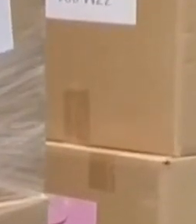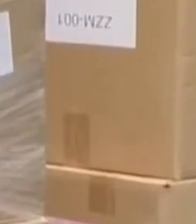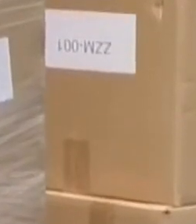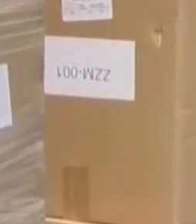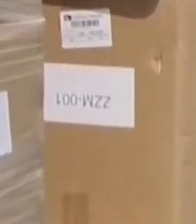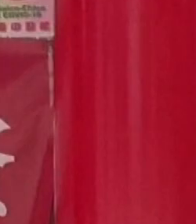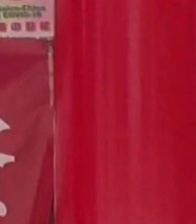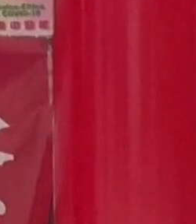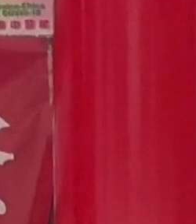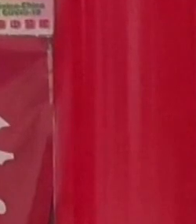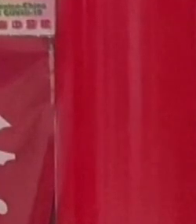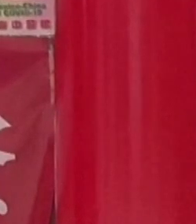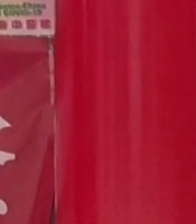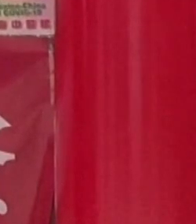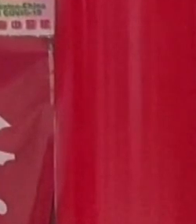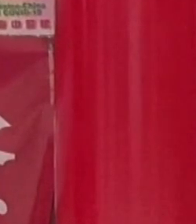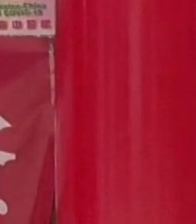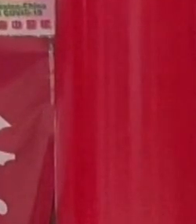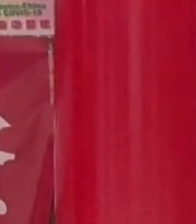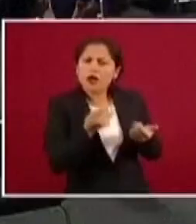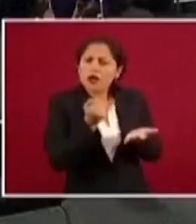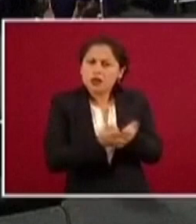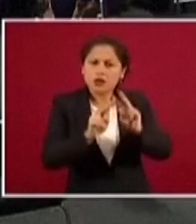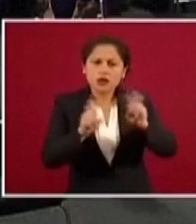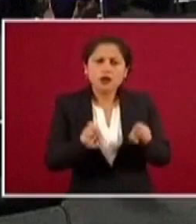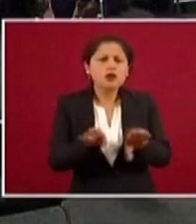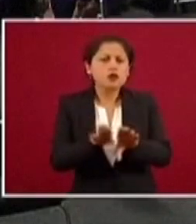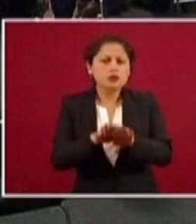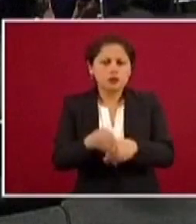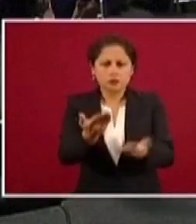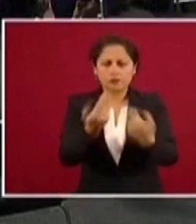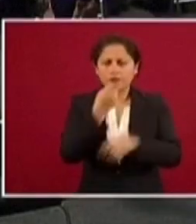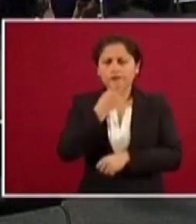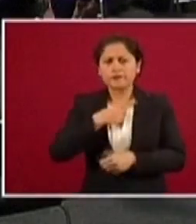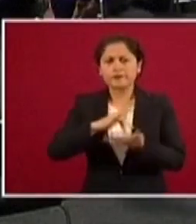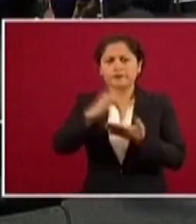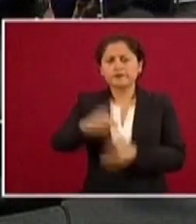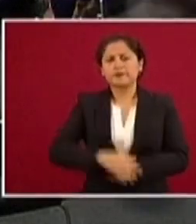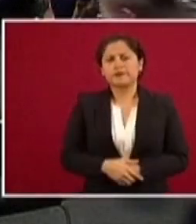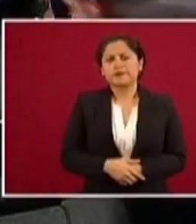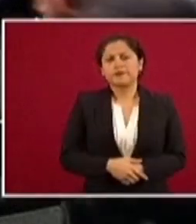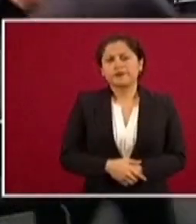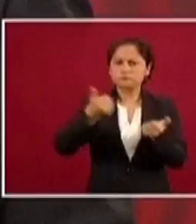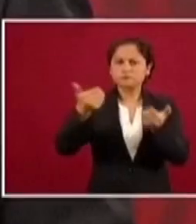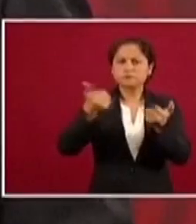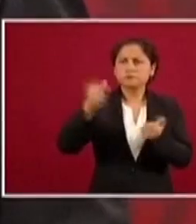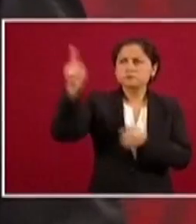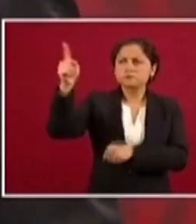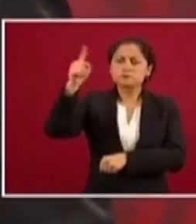Latin America's second most populous nation rise. Mexico's president acknowledged China's assistance.